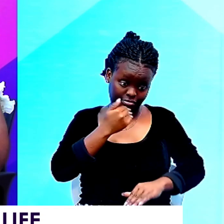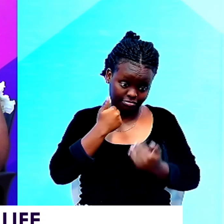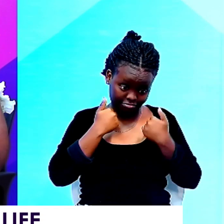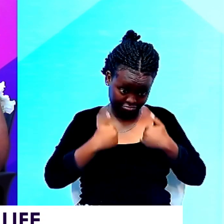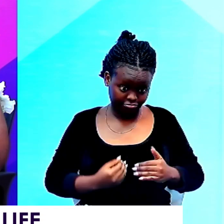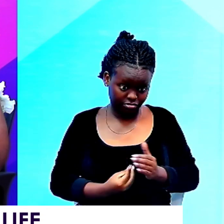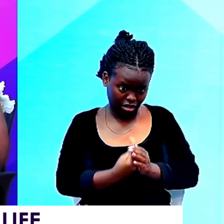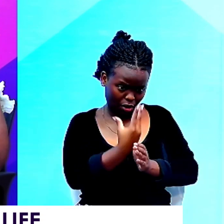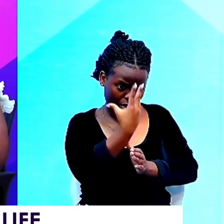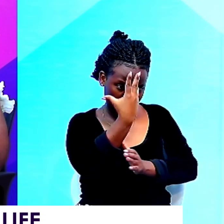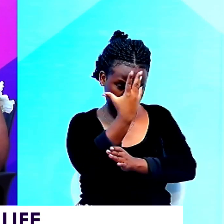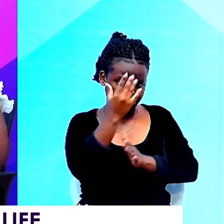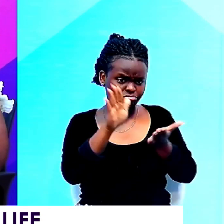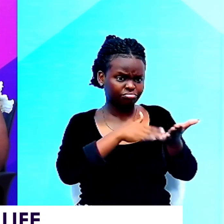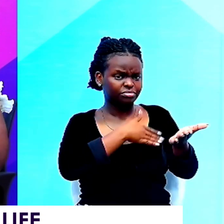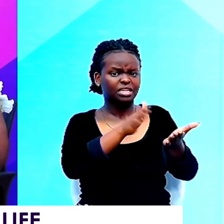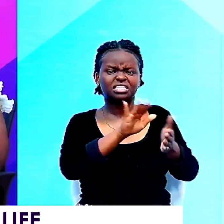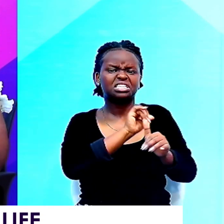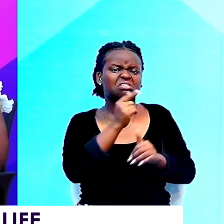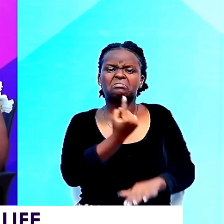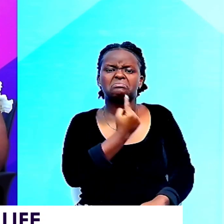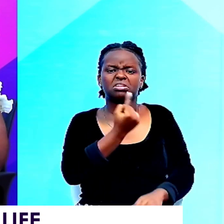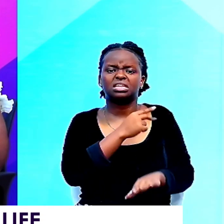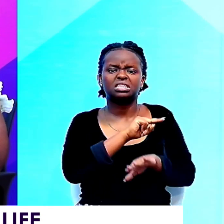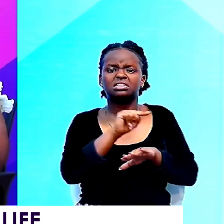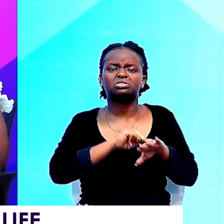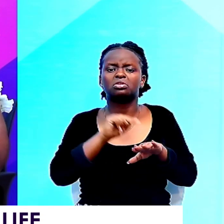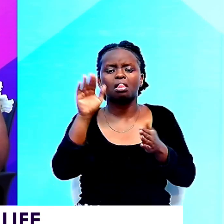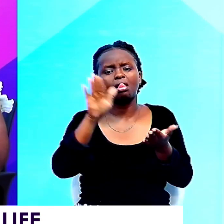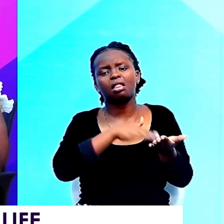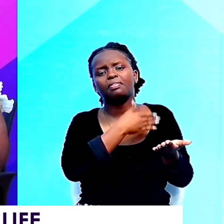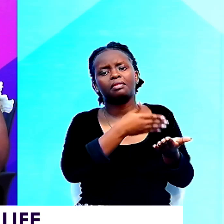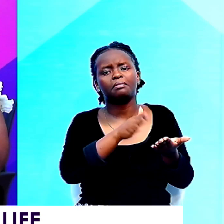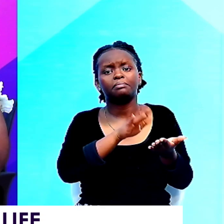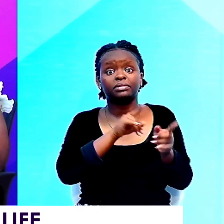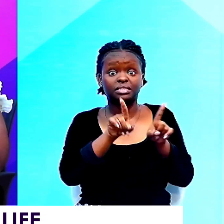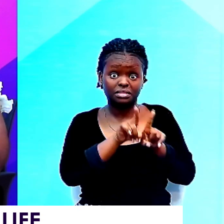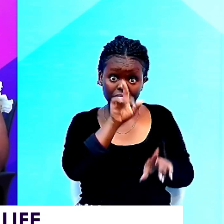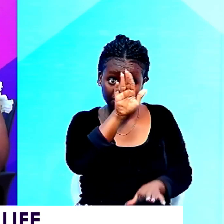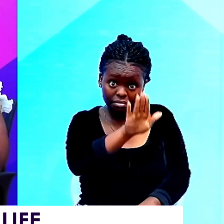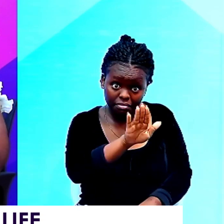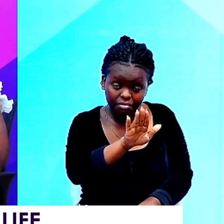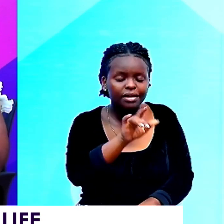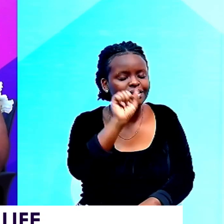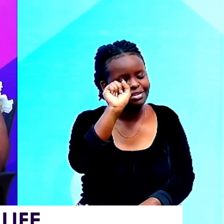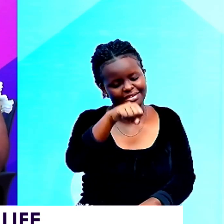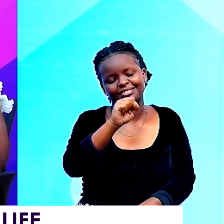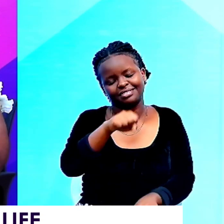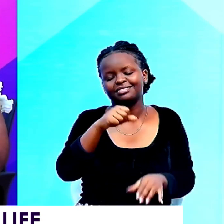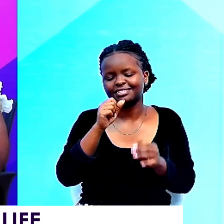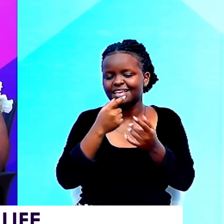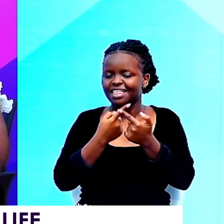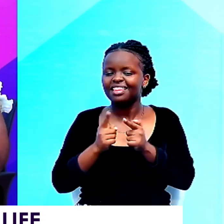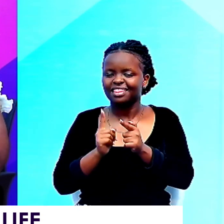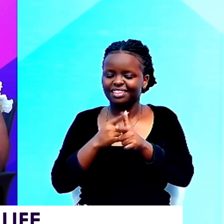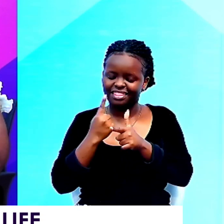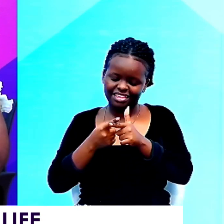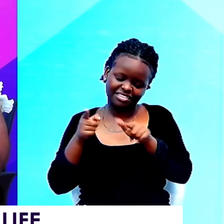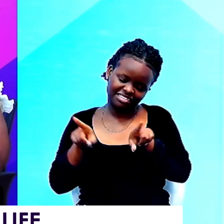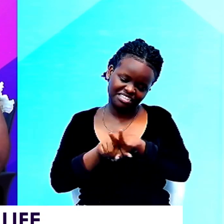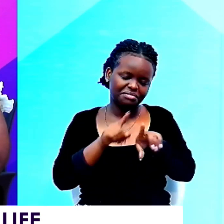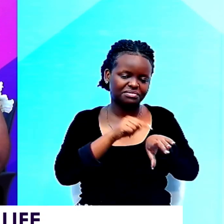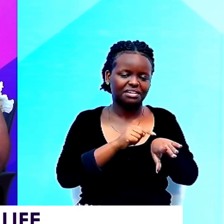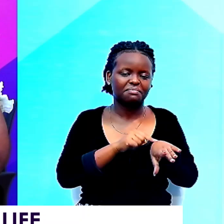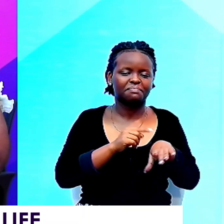we used to sing only the national anthem. Was that the same with you? Yeah, we did. Oh, then we did. share